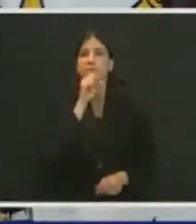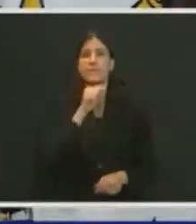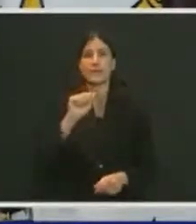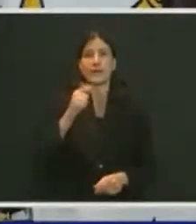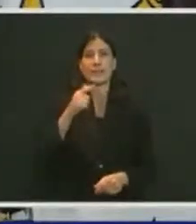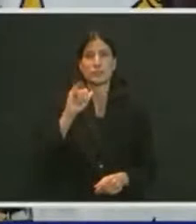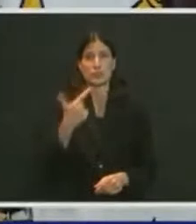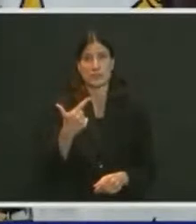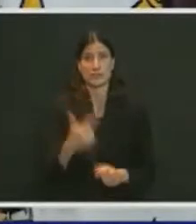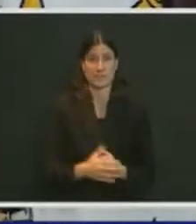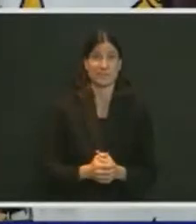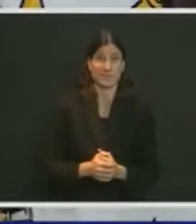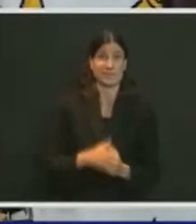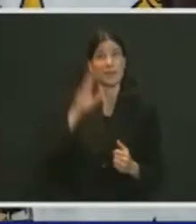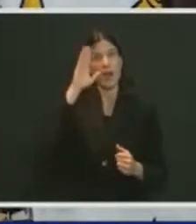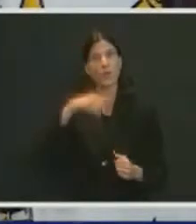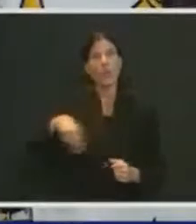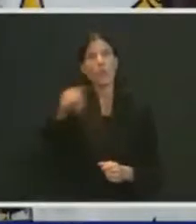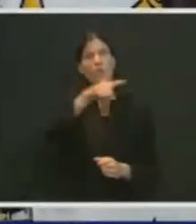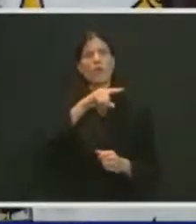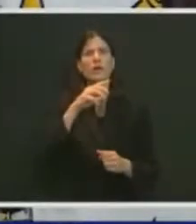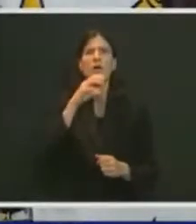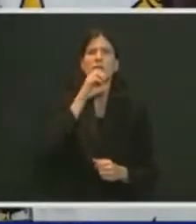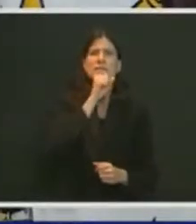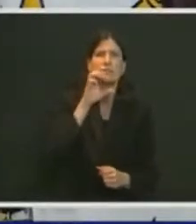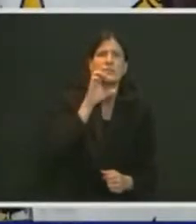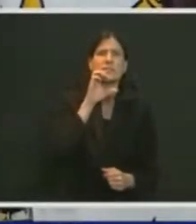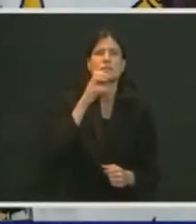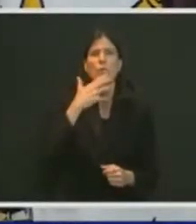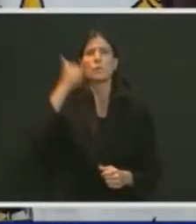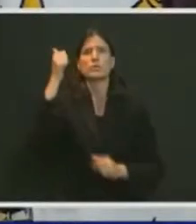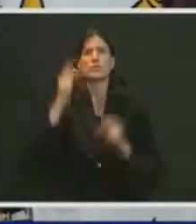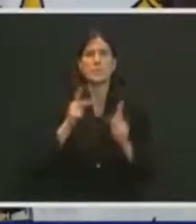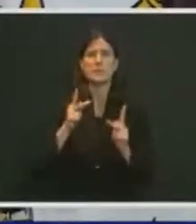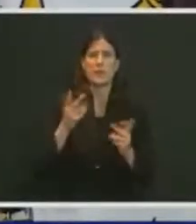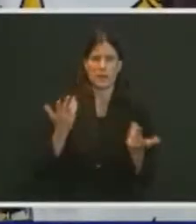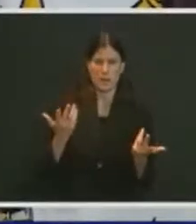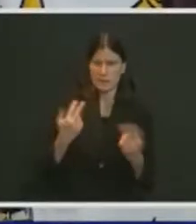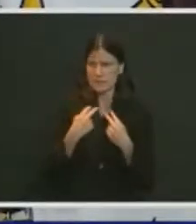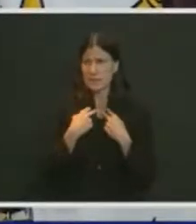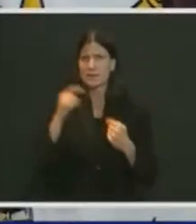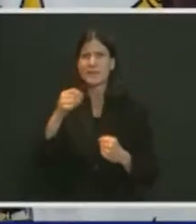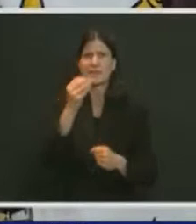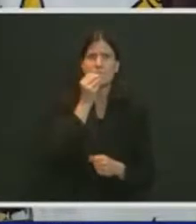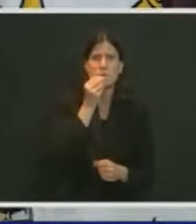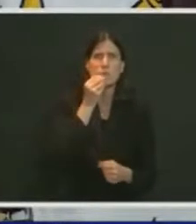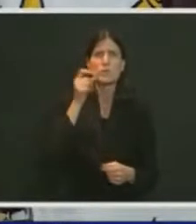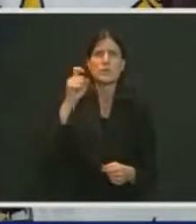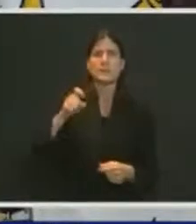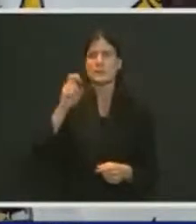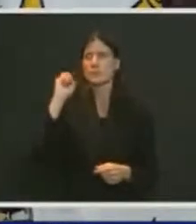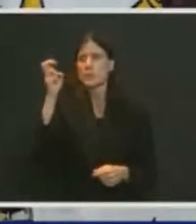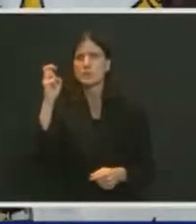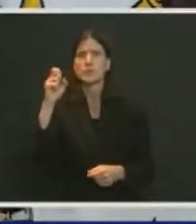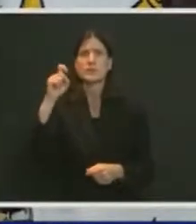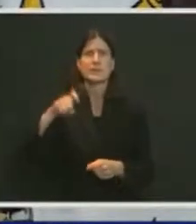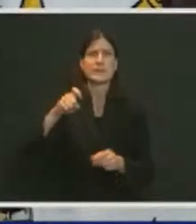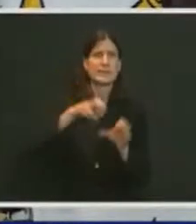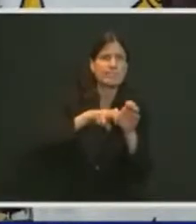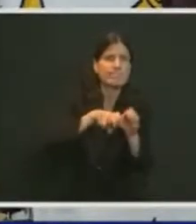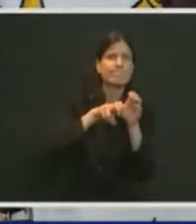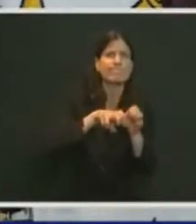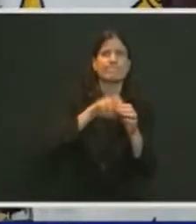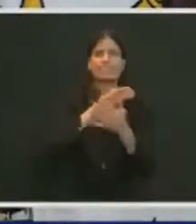the healthcare that you need, transportation that you need. I know it's an anxious time. I hope that this town hall gives you a chance to tune